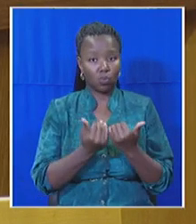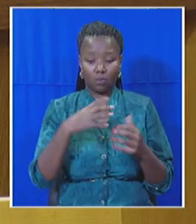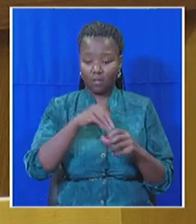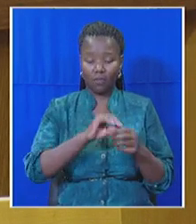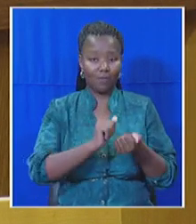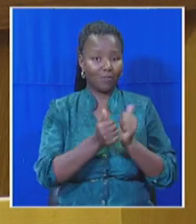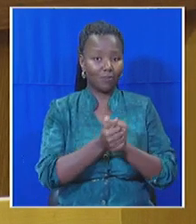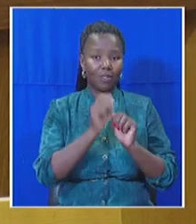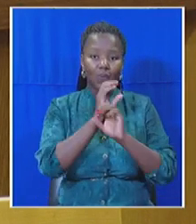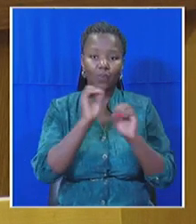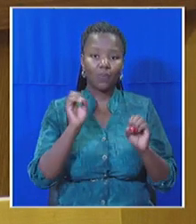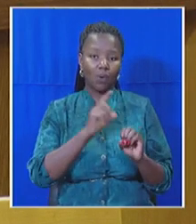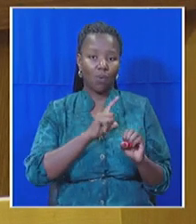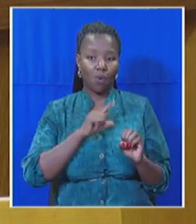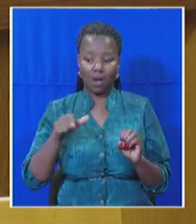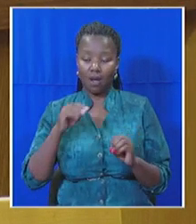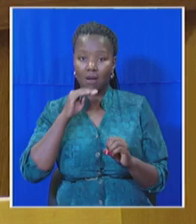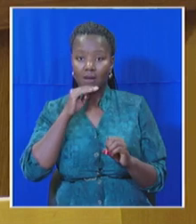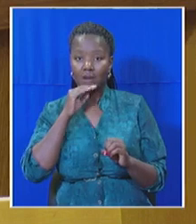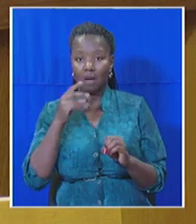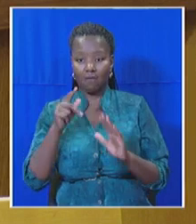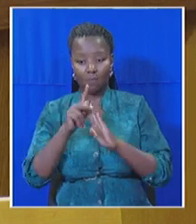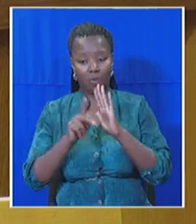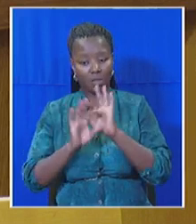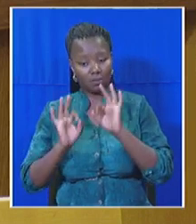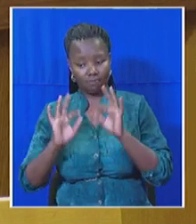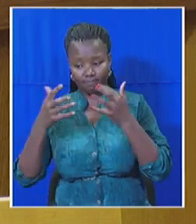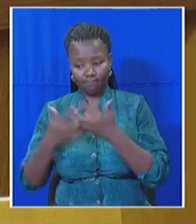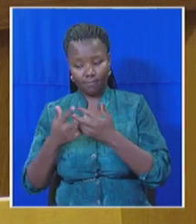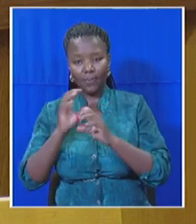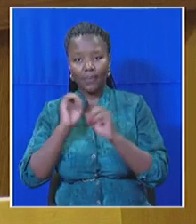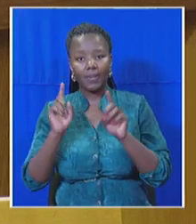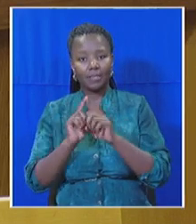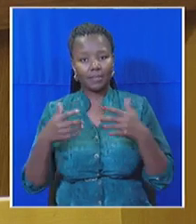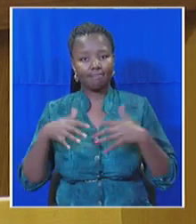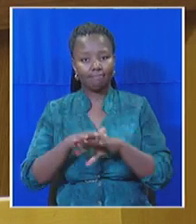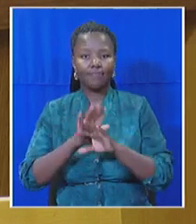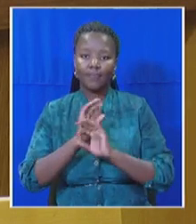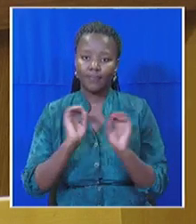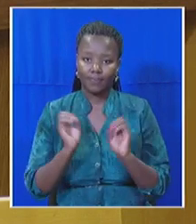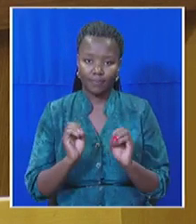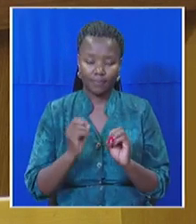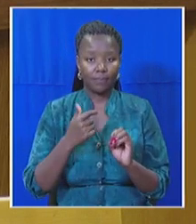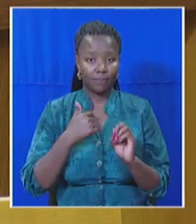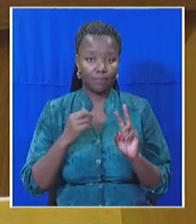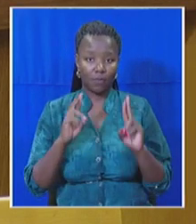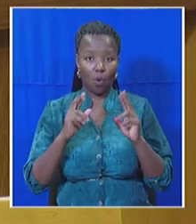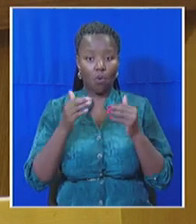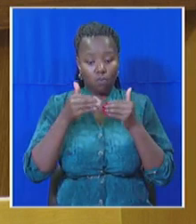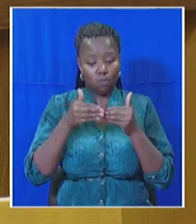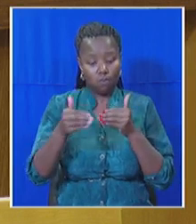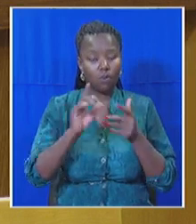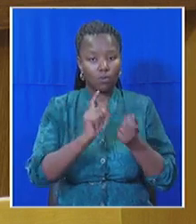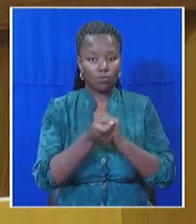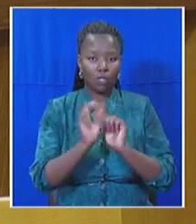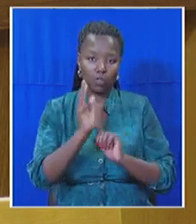sport simply because there isn't sufficient policy coordination and implementation between the two departments. And we hope that going forward, that will receive